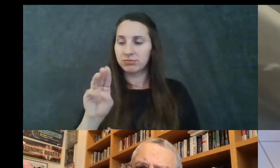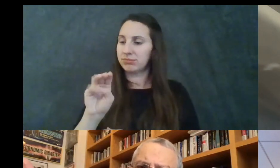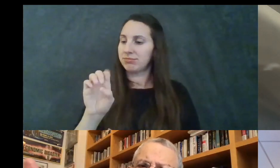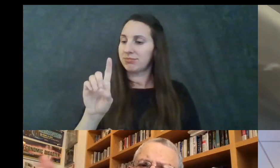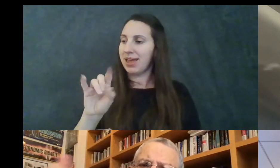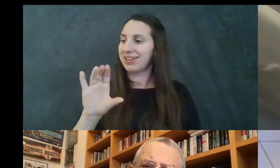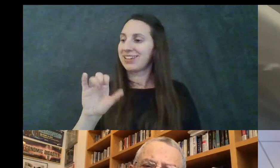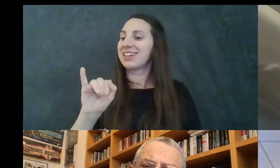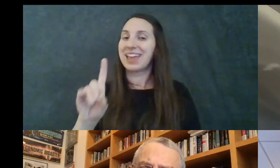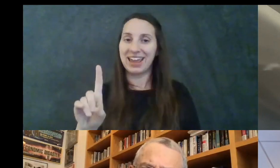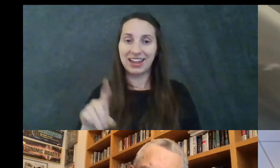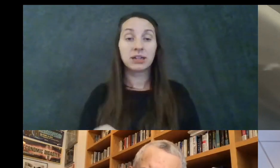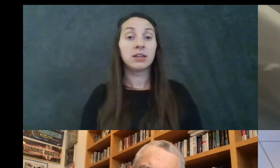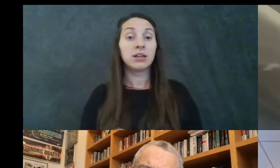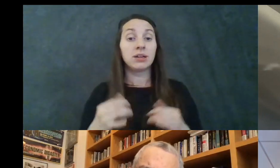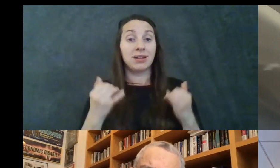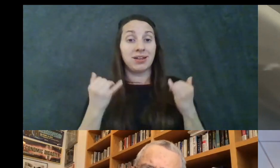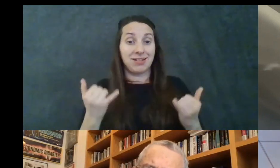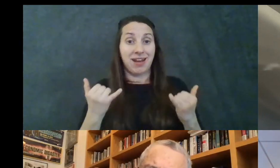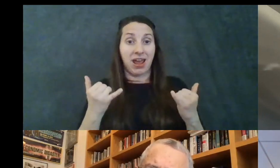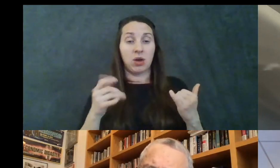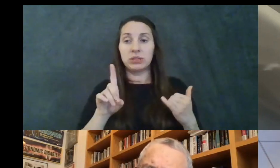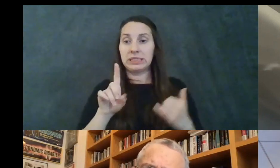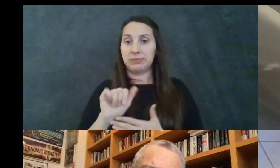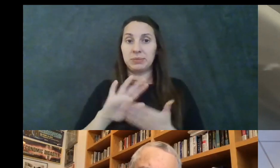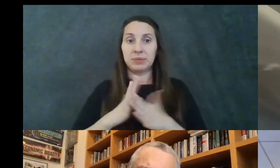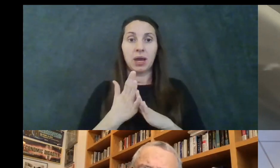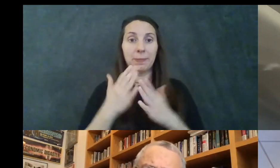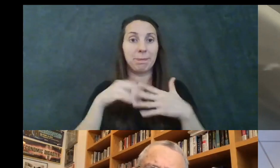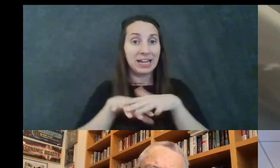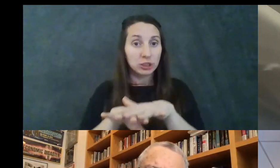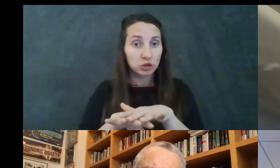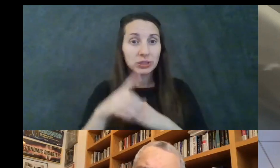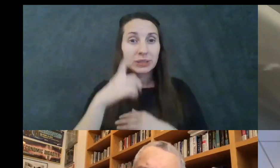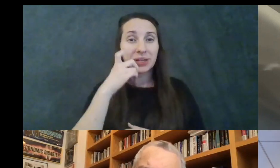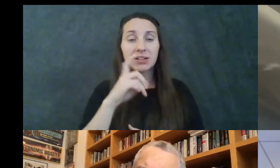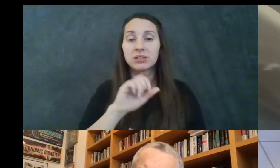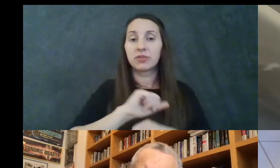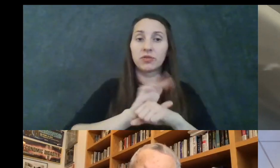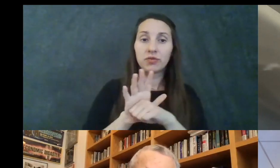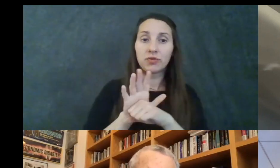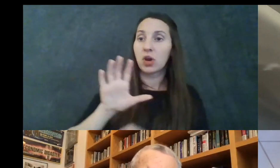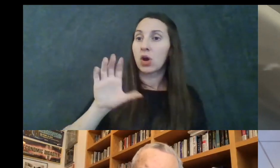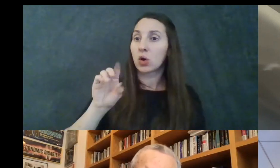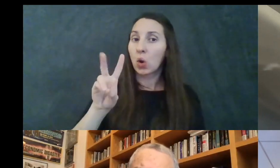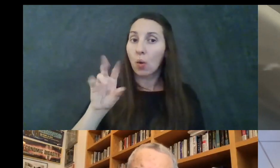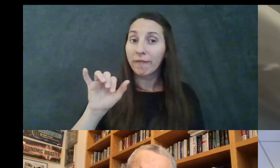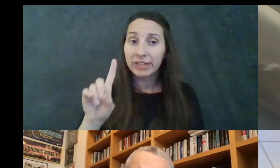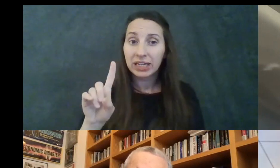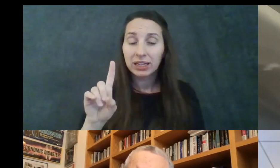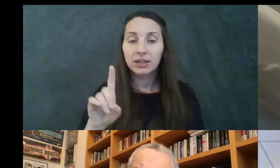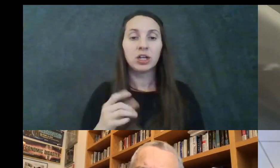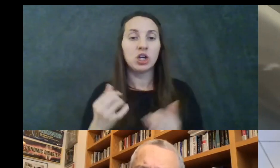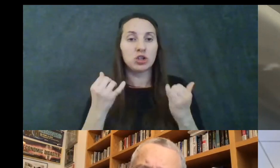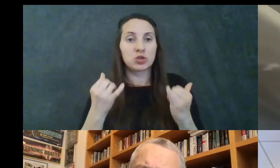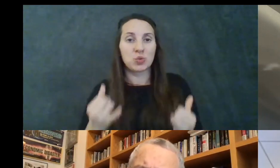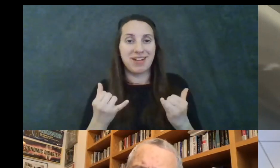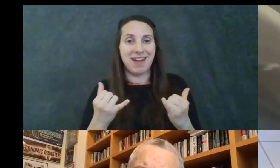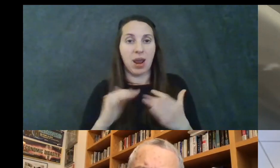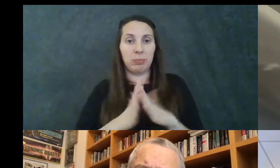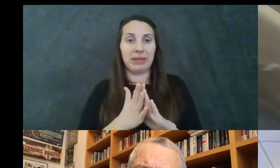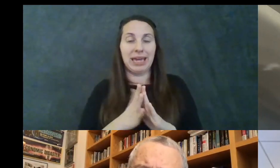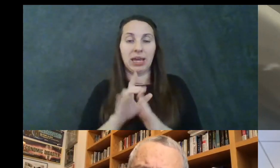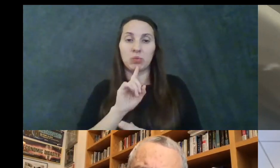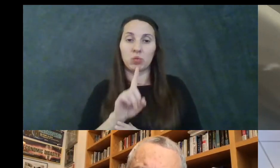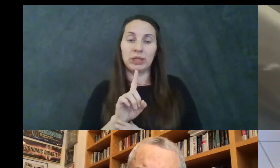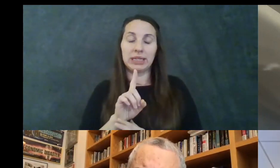was mainstream because of COVID, it was now linked into that whole